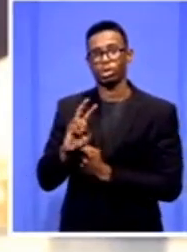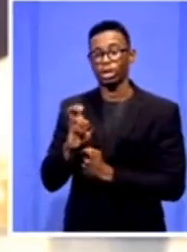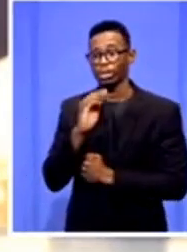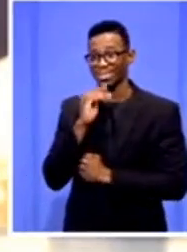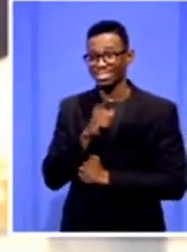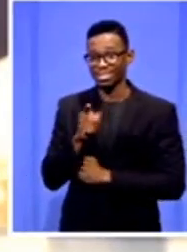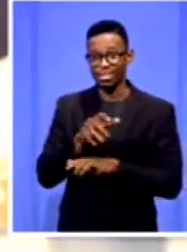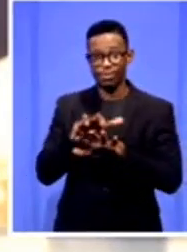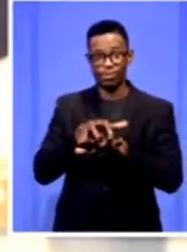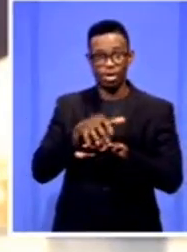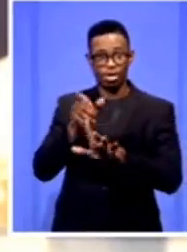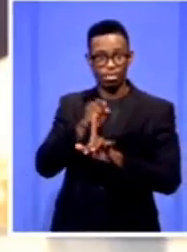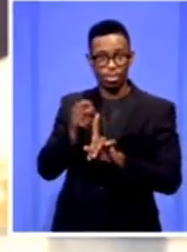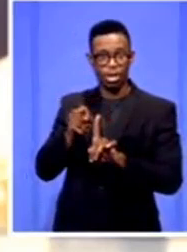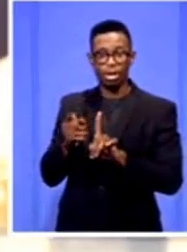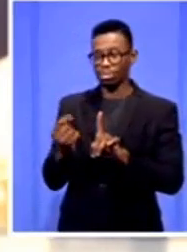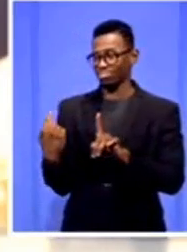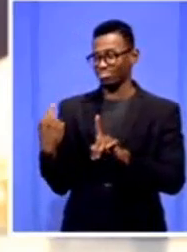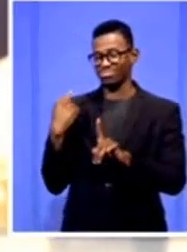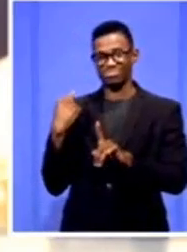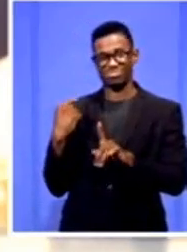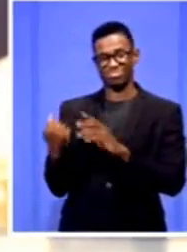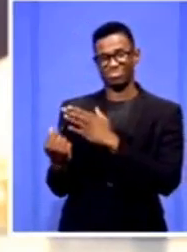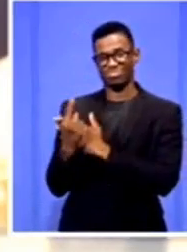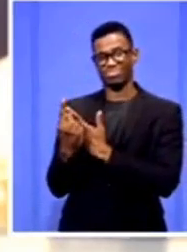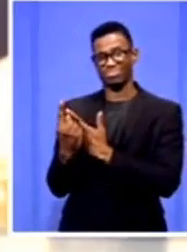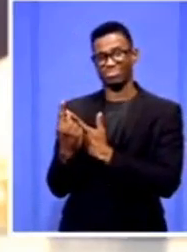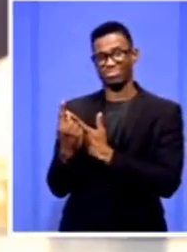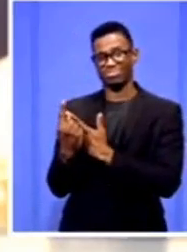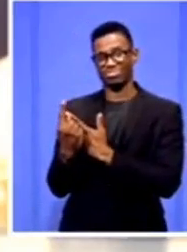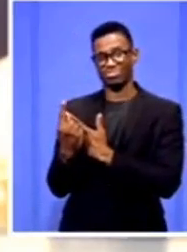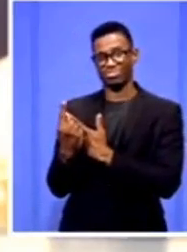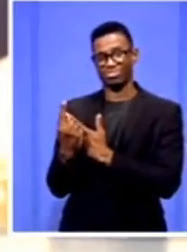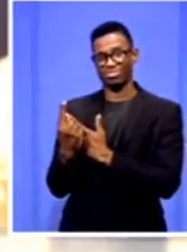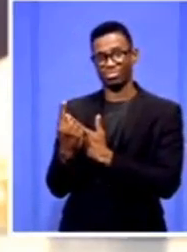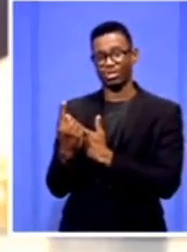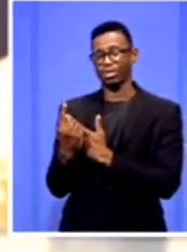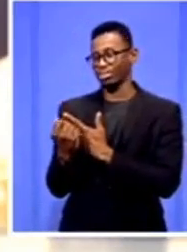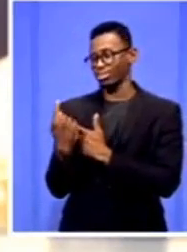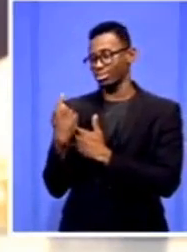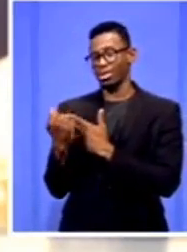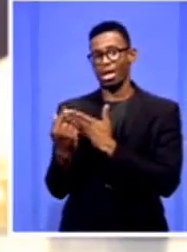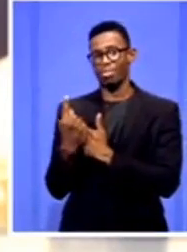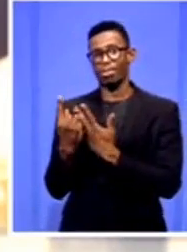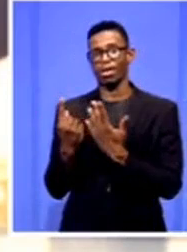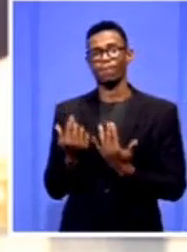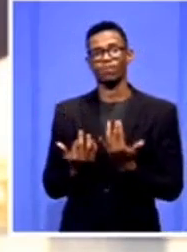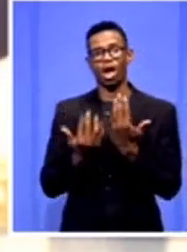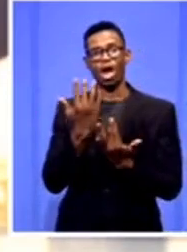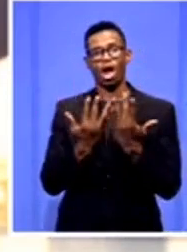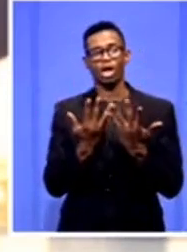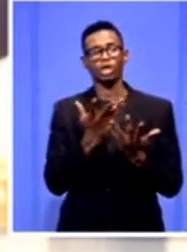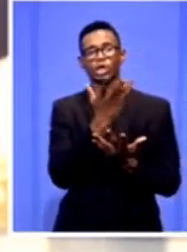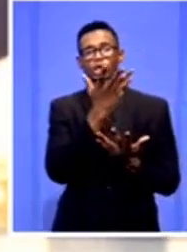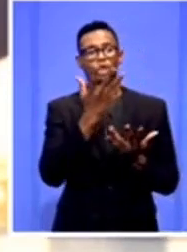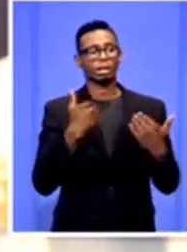affected by the recent runaway field fires. Ba tshetse haholo batho ba rona bo